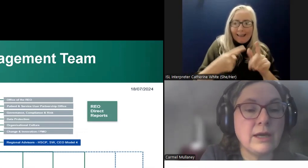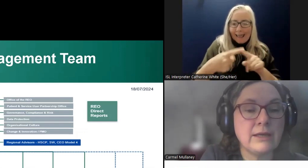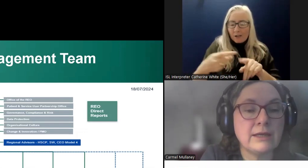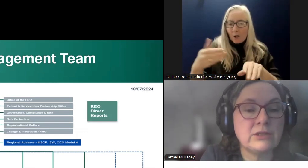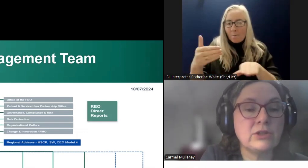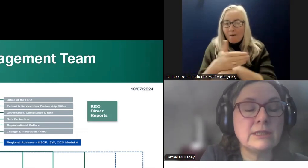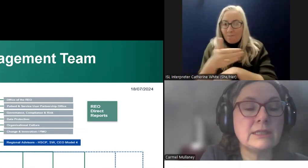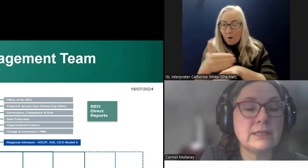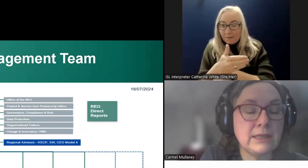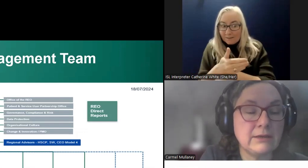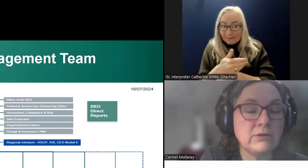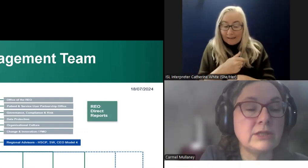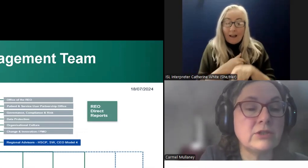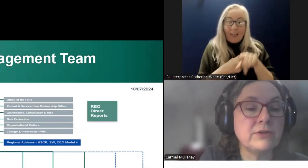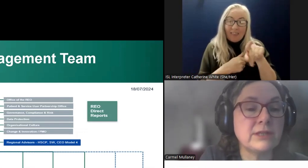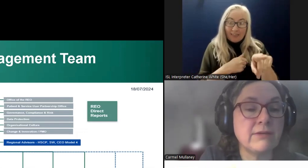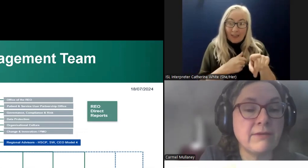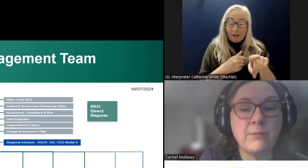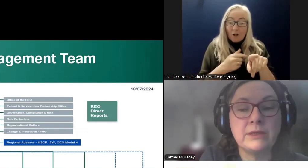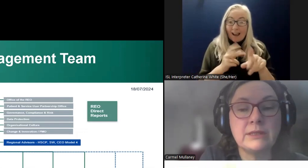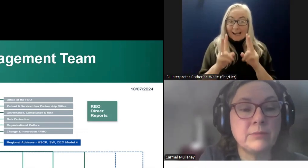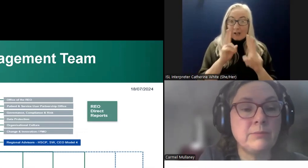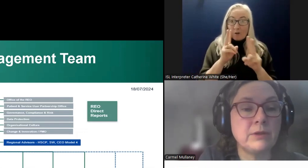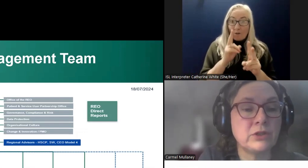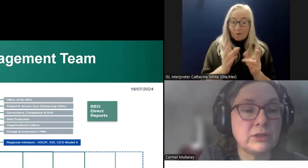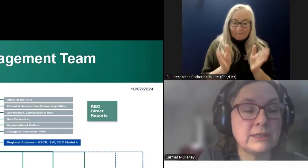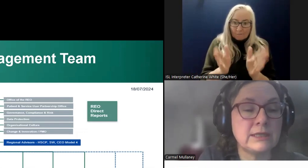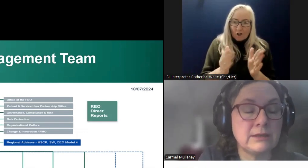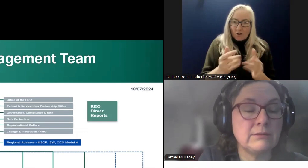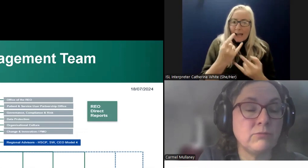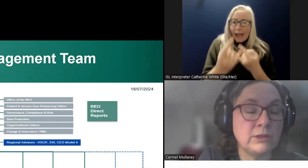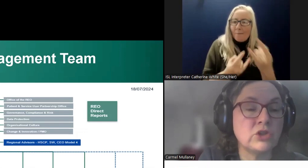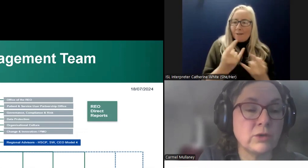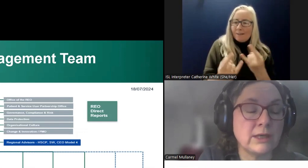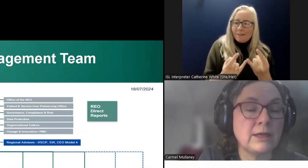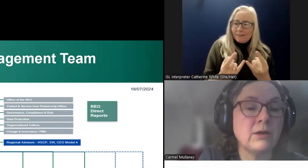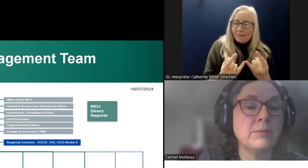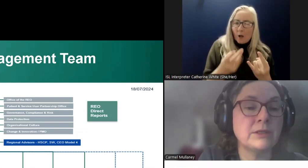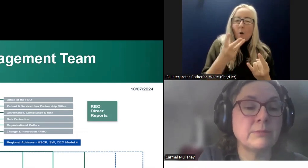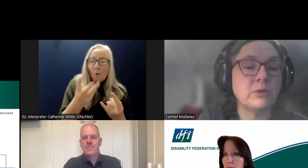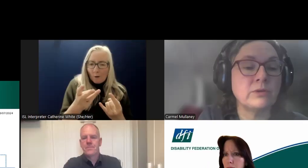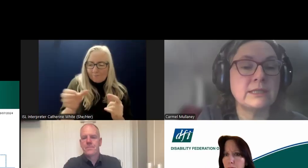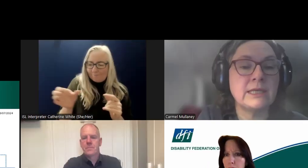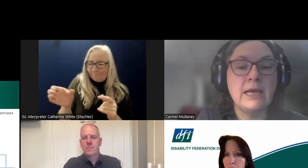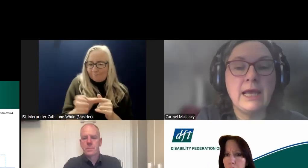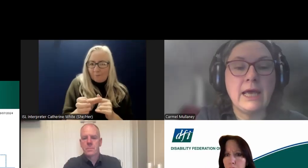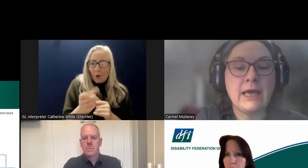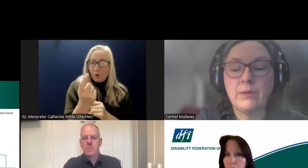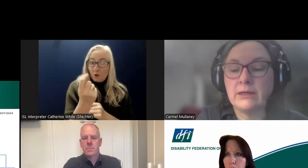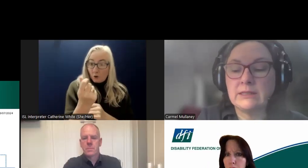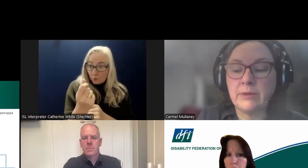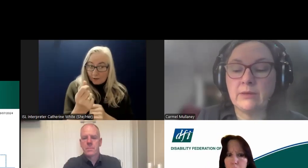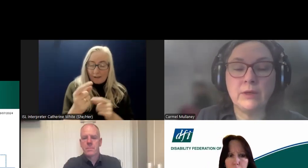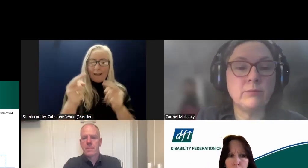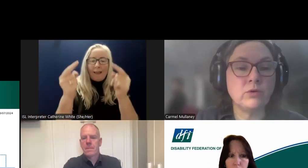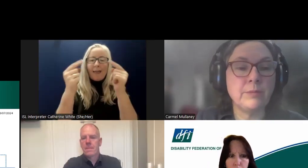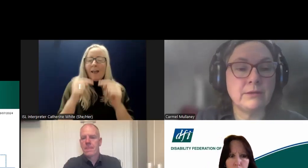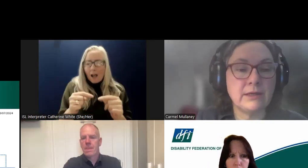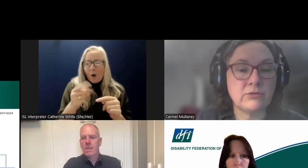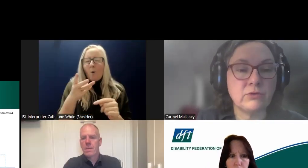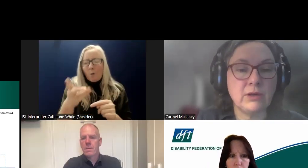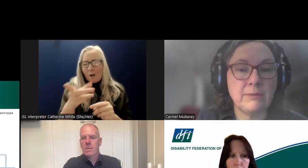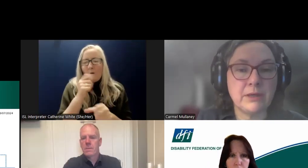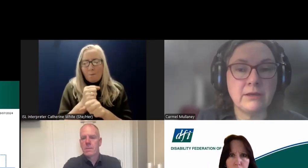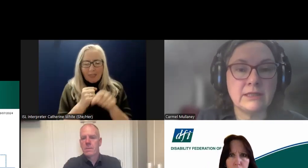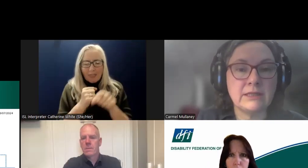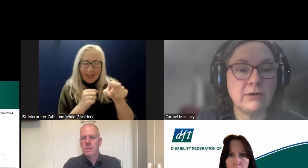who has just, those interviews have happened and people are just will shortly come into post. And I'll speak a bit more about